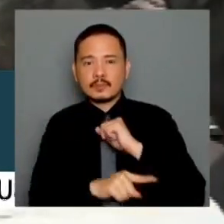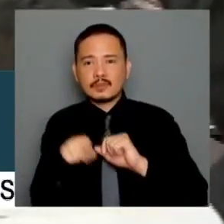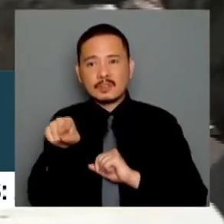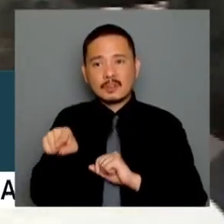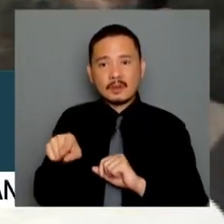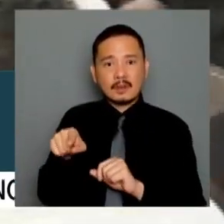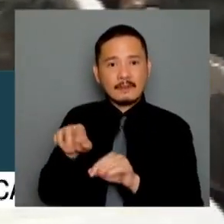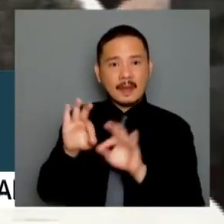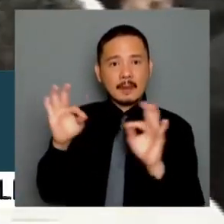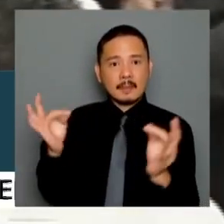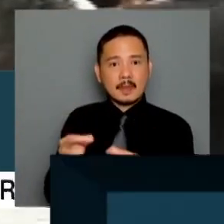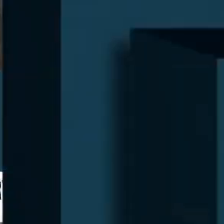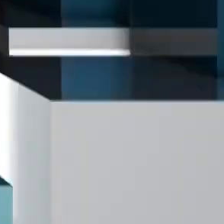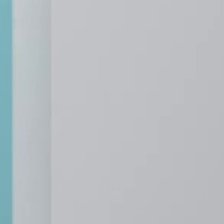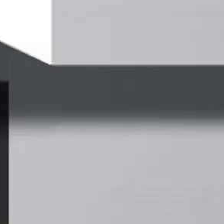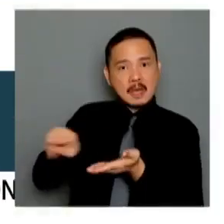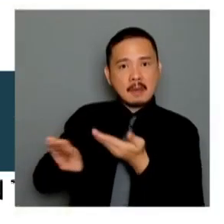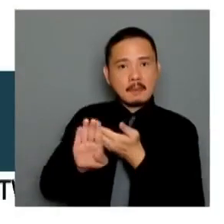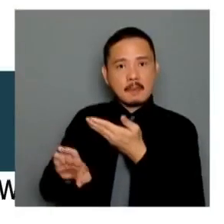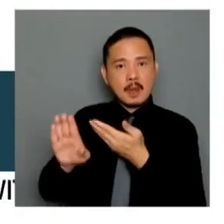court-imposed damages.